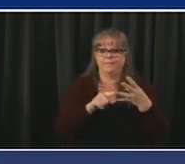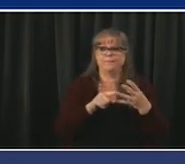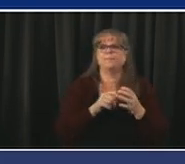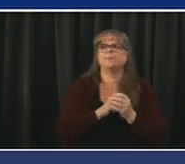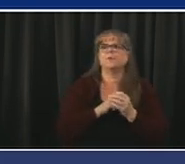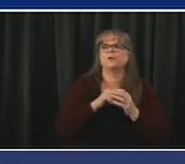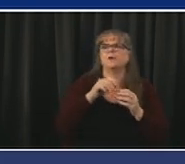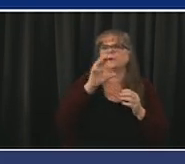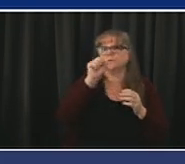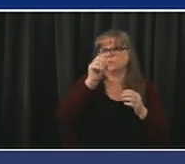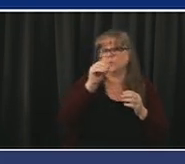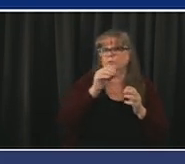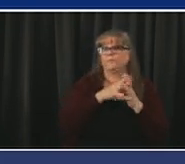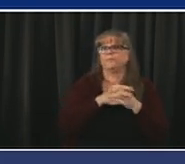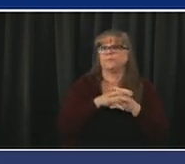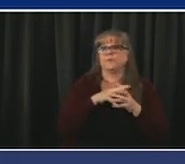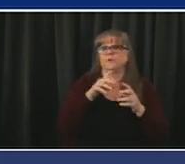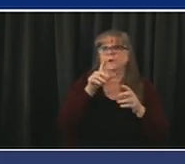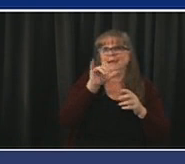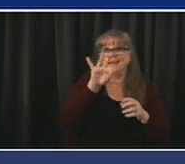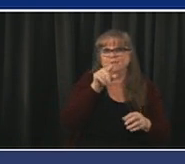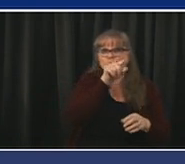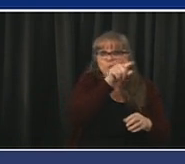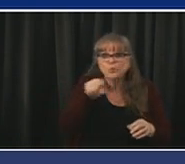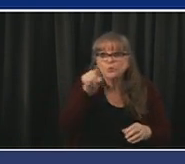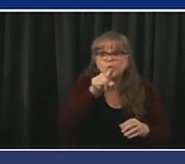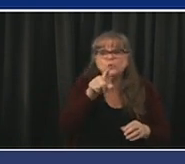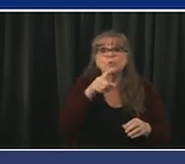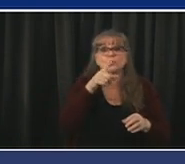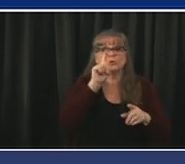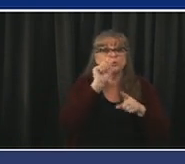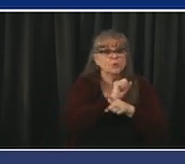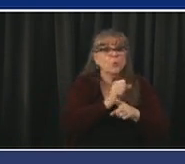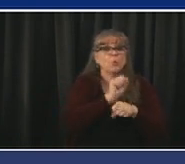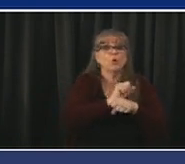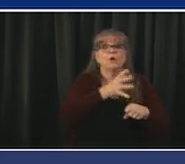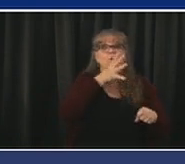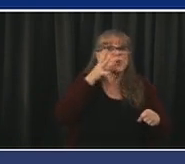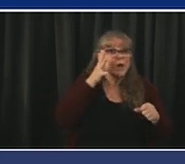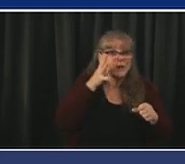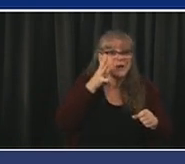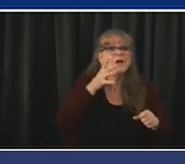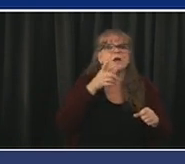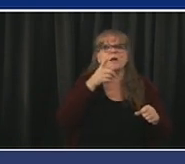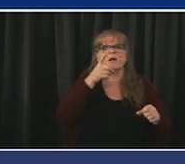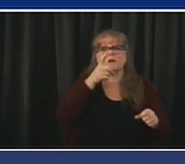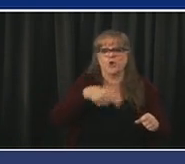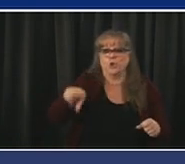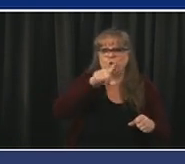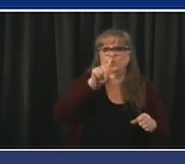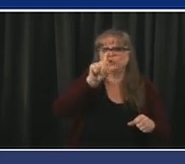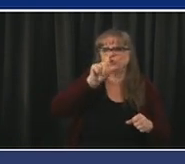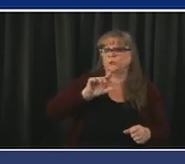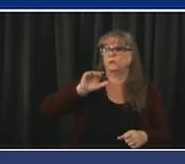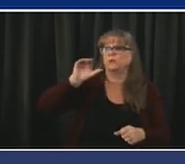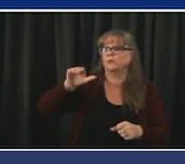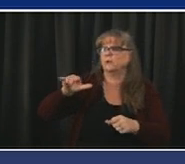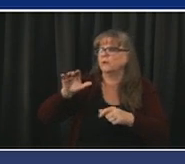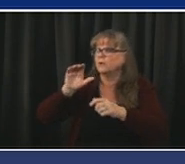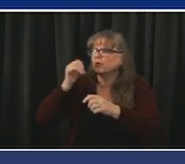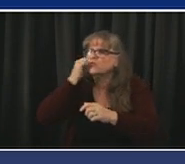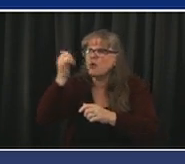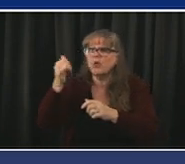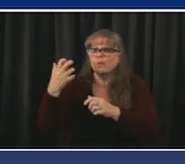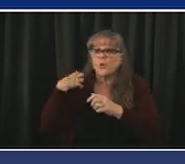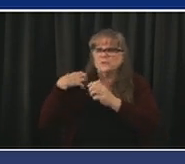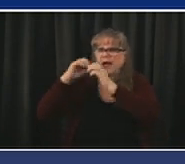a current agricultural processing employer that needs help connecting with a provider, you can visit our website to fill out a form, and the state will